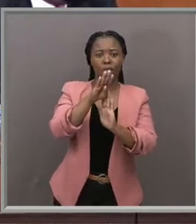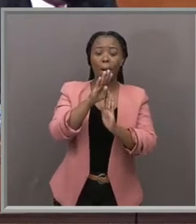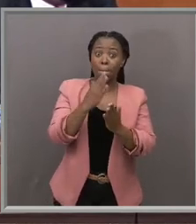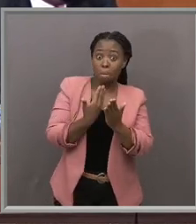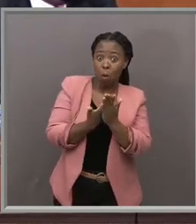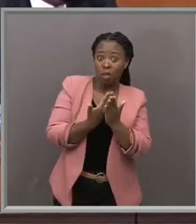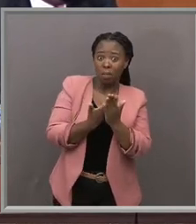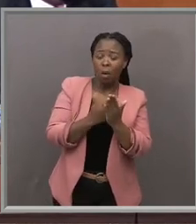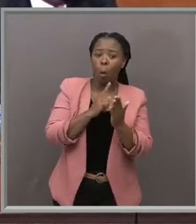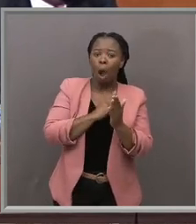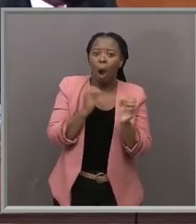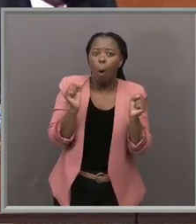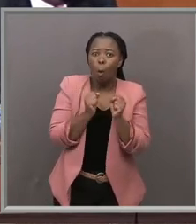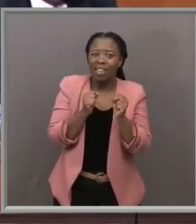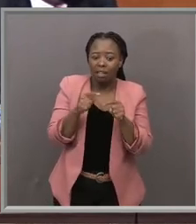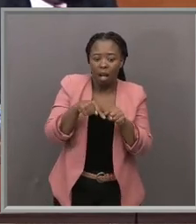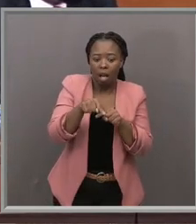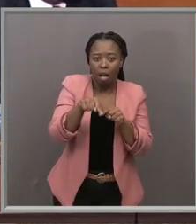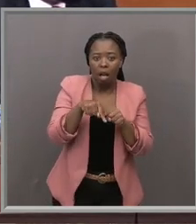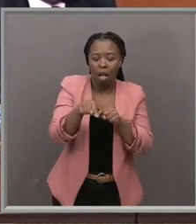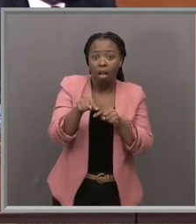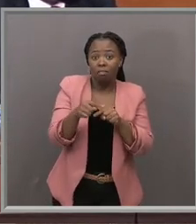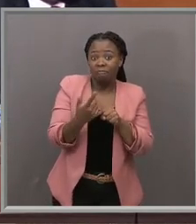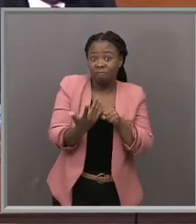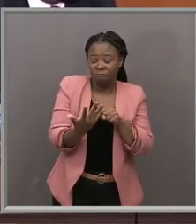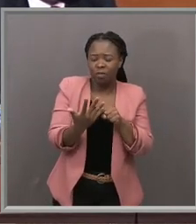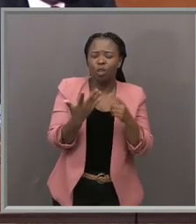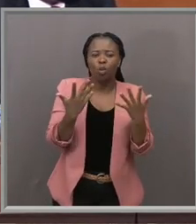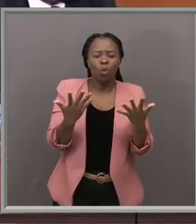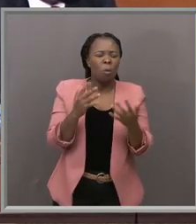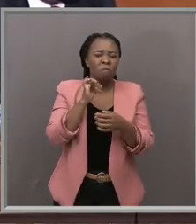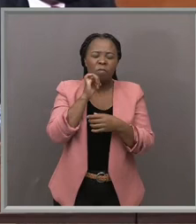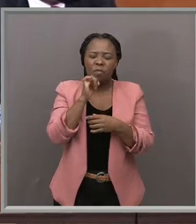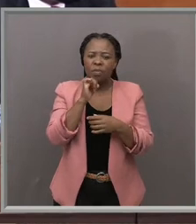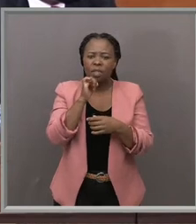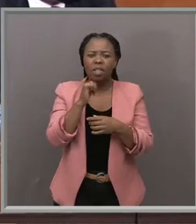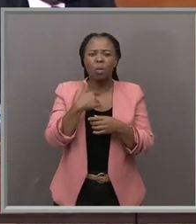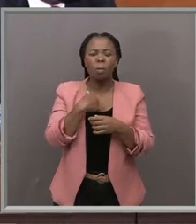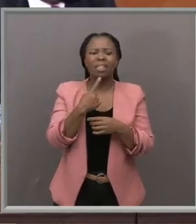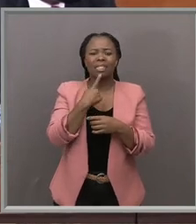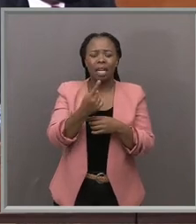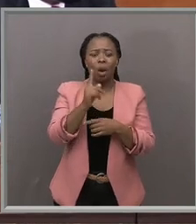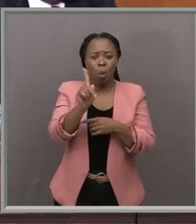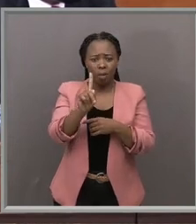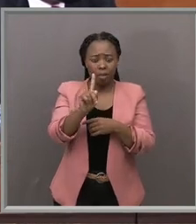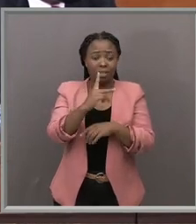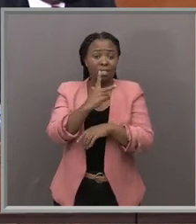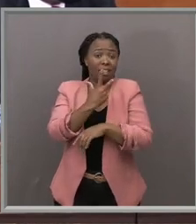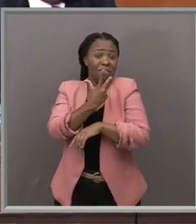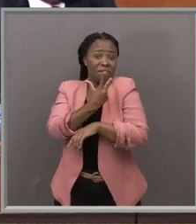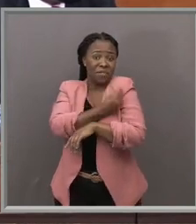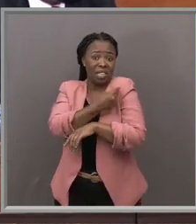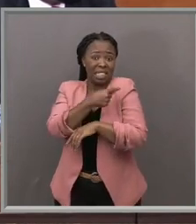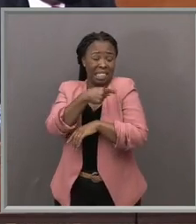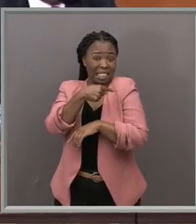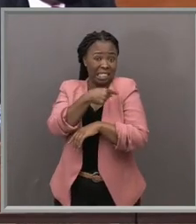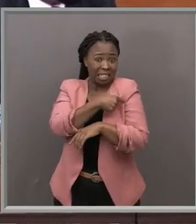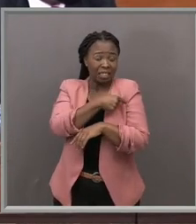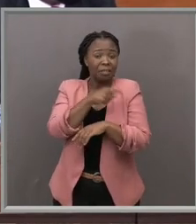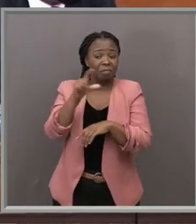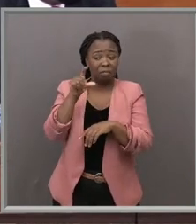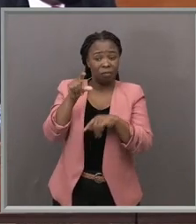However, we must say without any equivocation that vaccines constitute